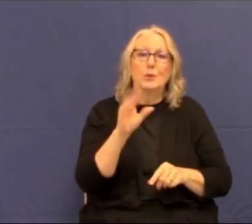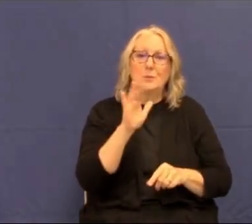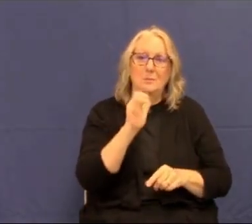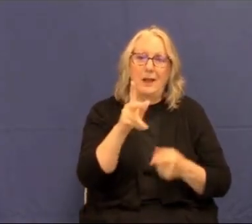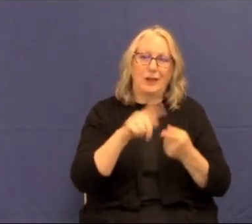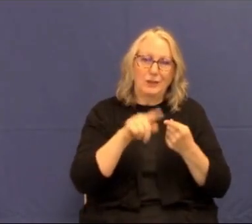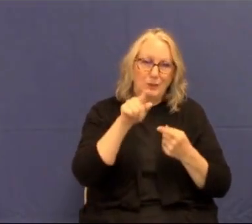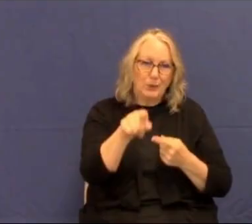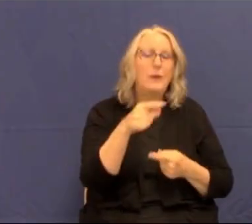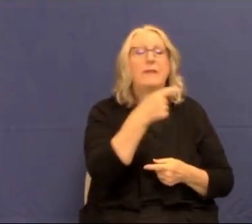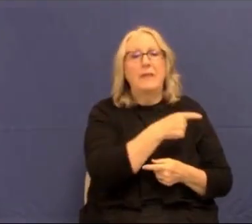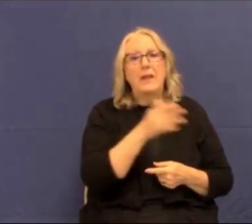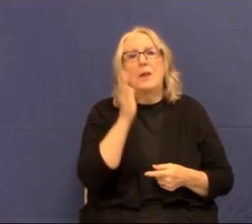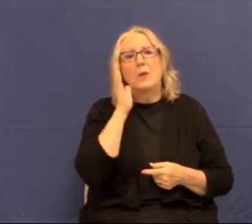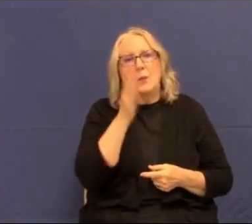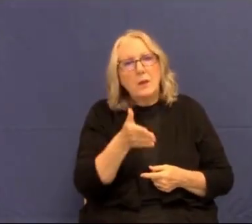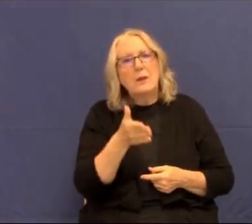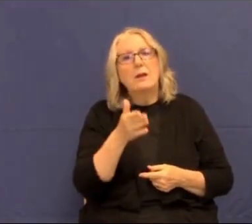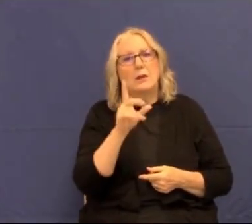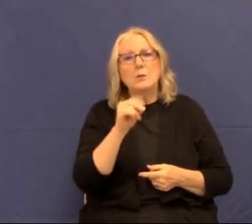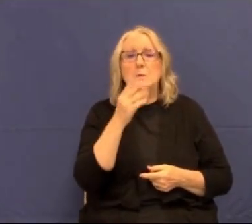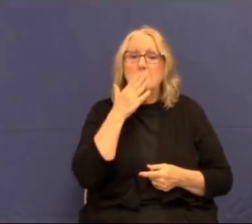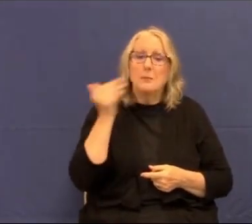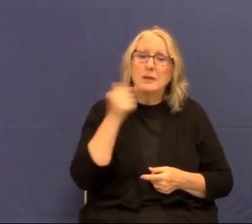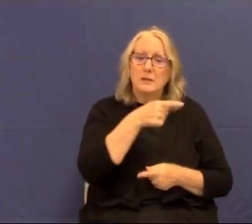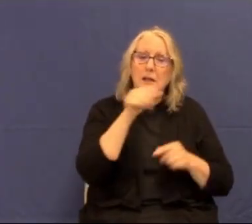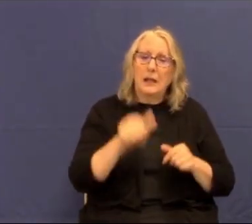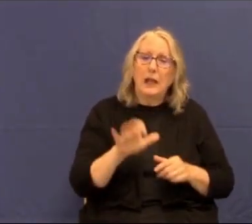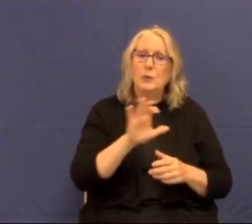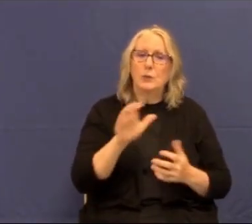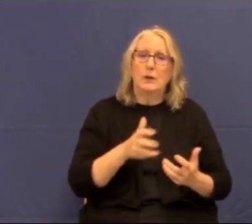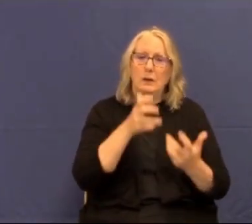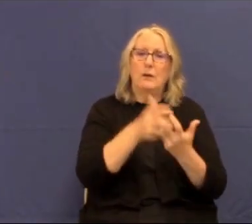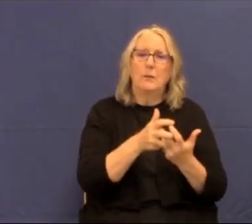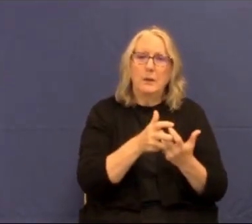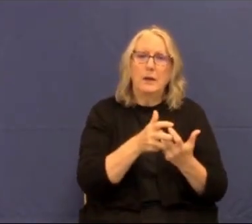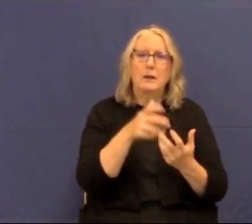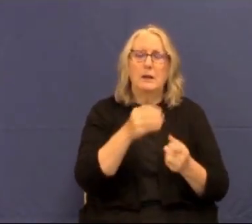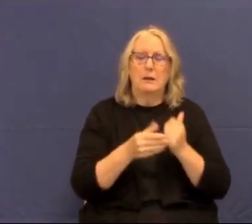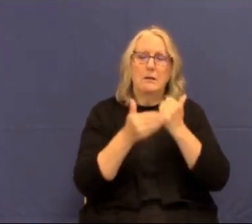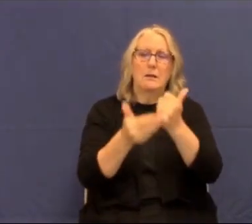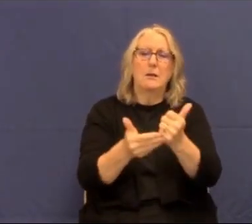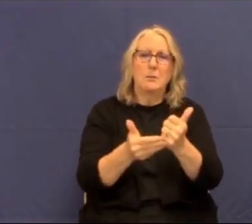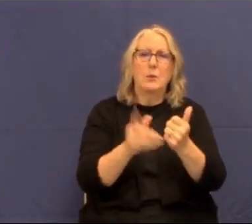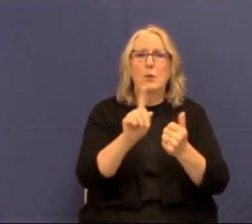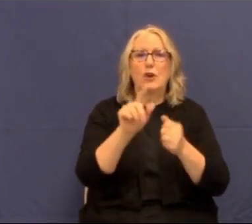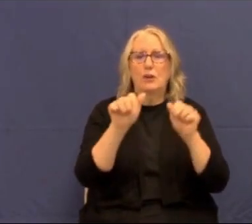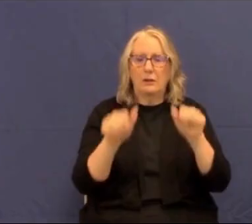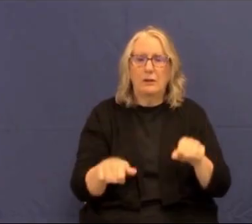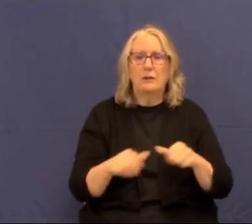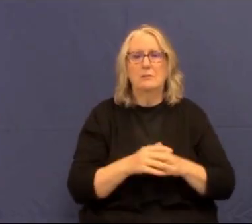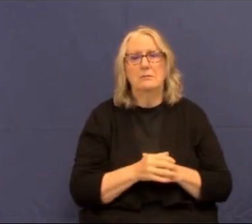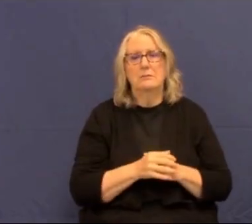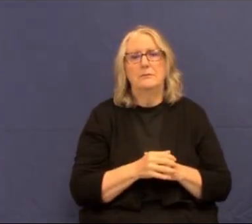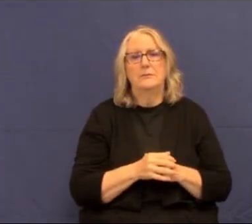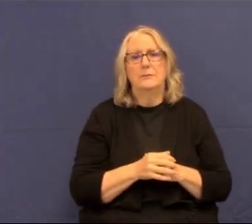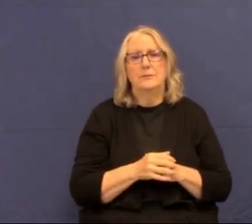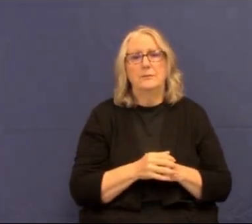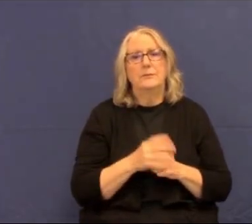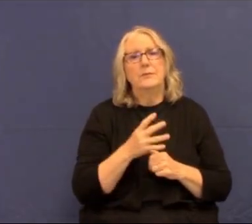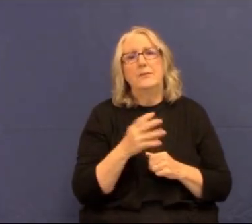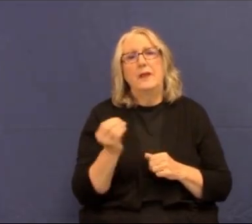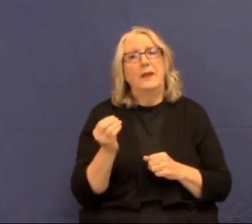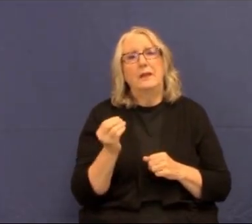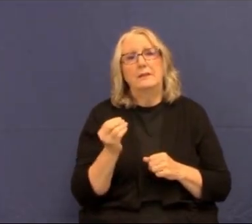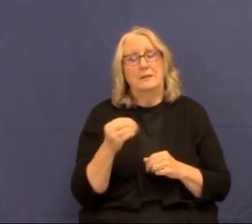also going to do the same back to you. They're going to do the best that they can do to accommodate and help you out where you can.